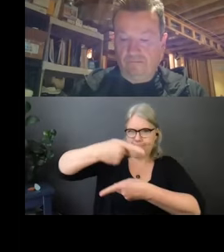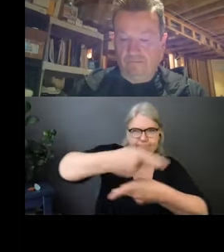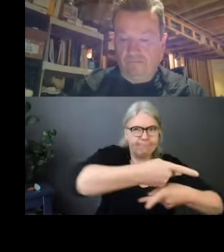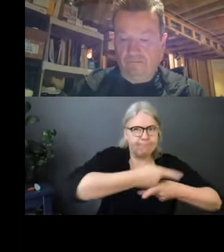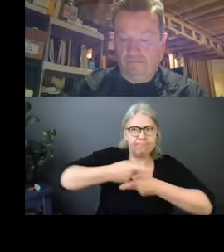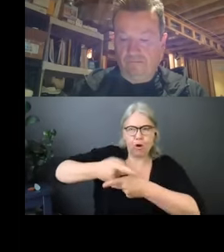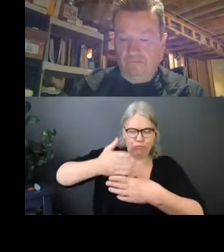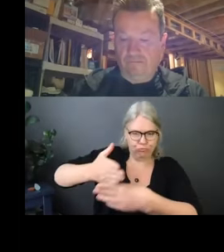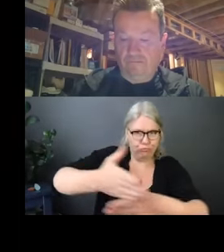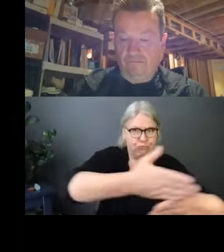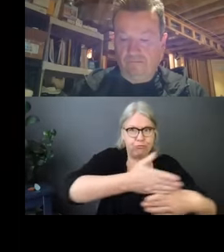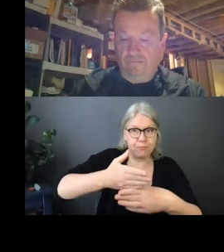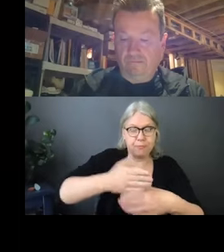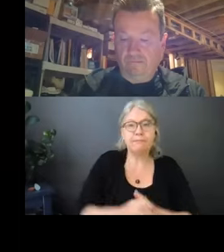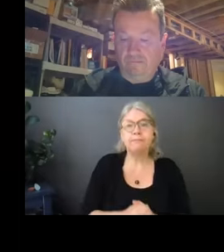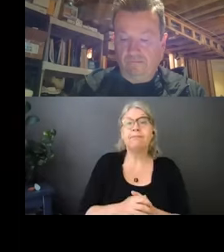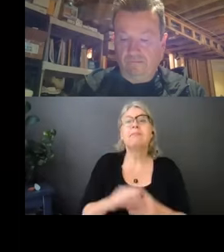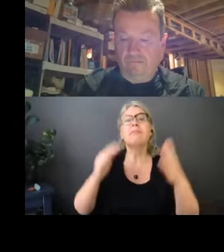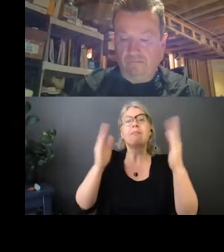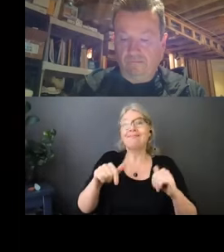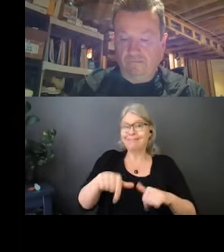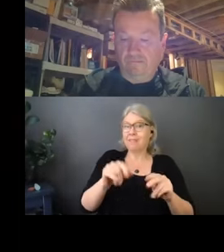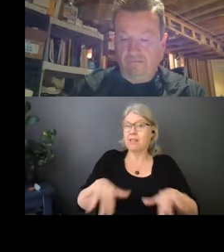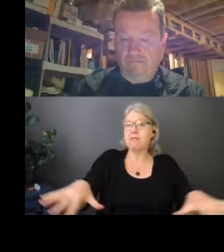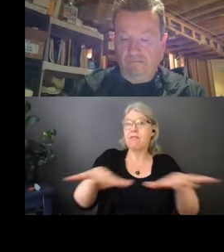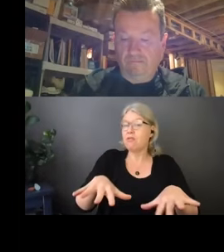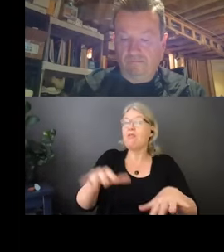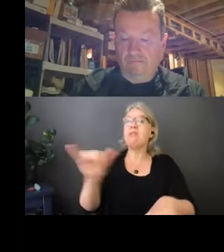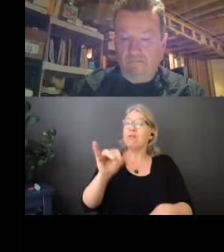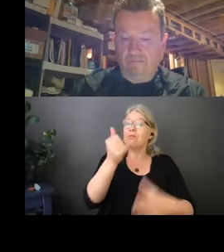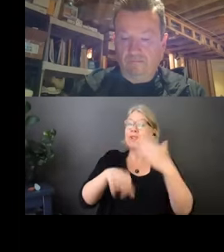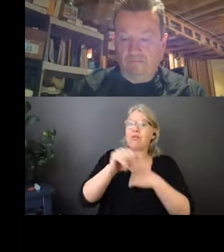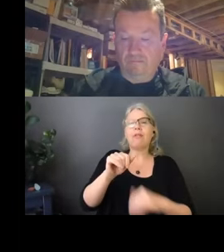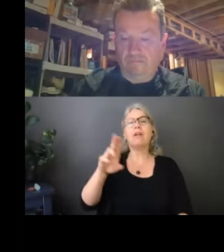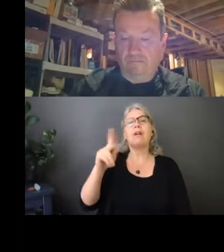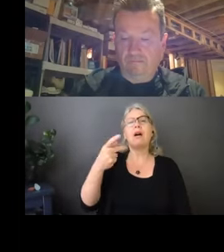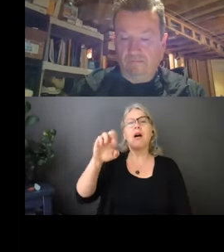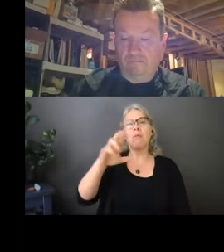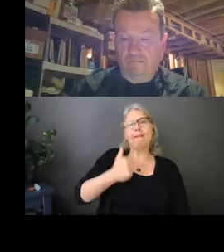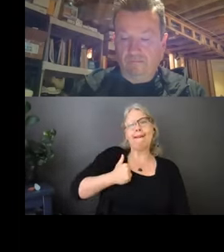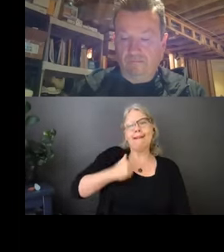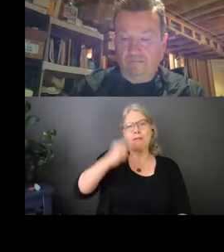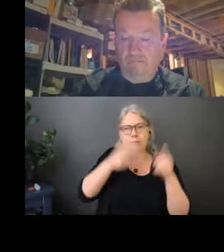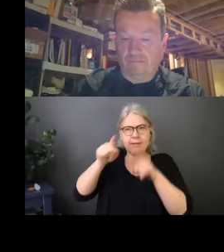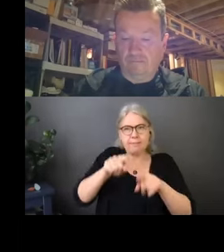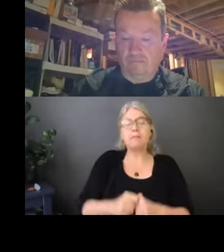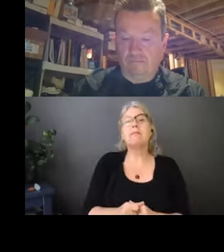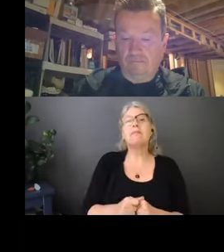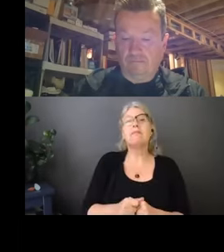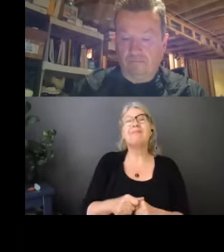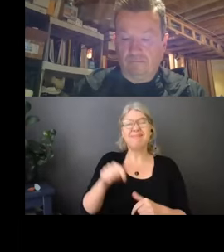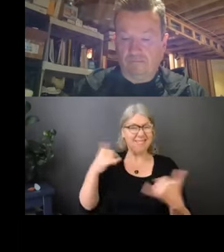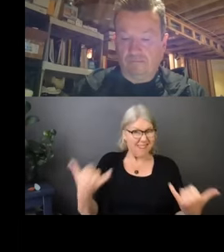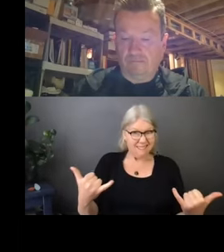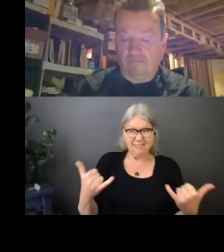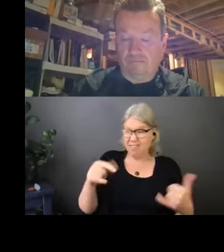covered by the Upper Canada Treaties. Today the Meeting Place of Toronto is still the home to many